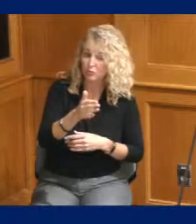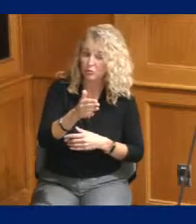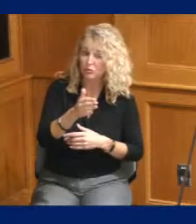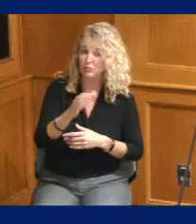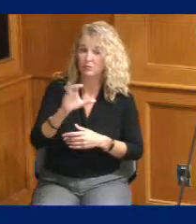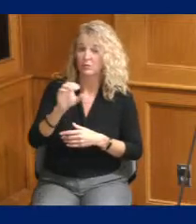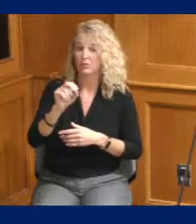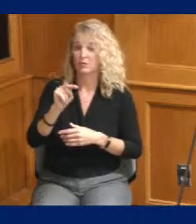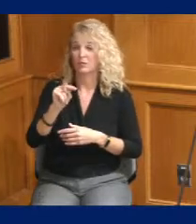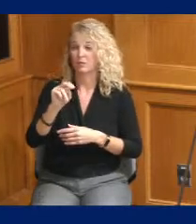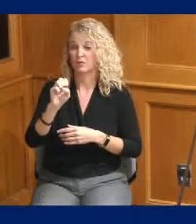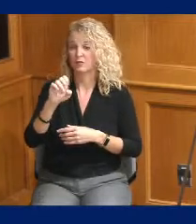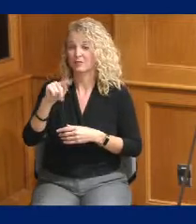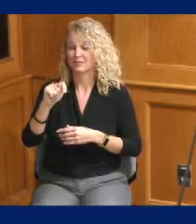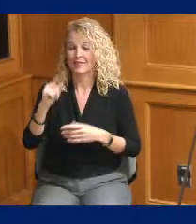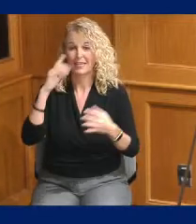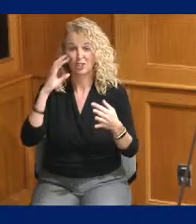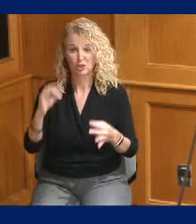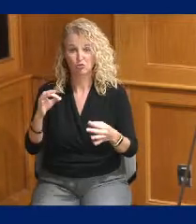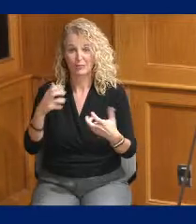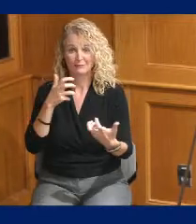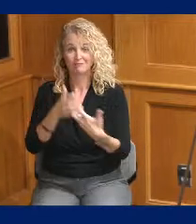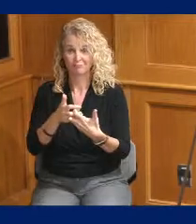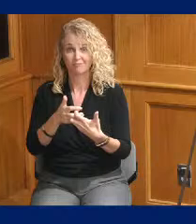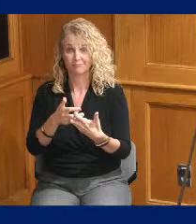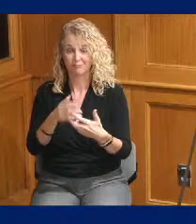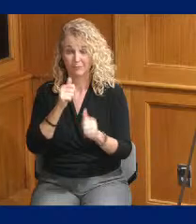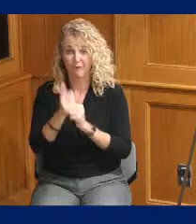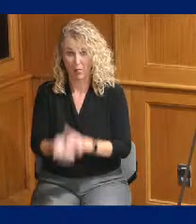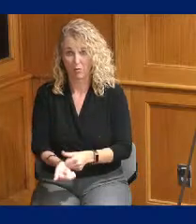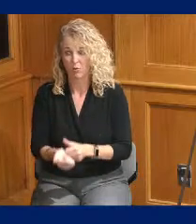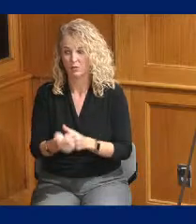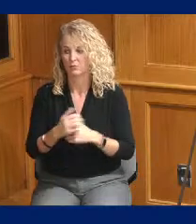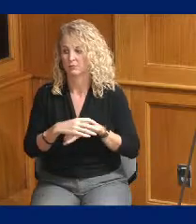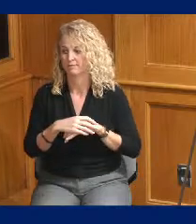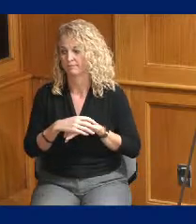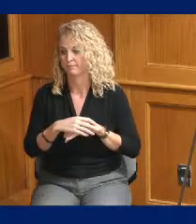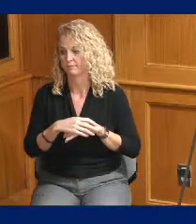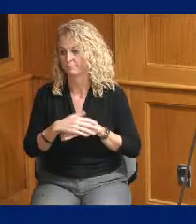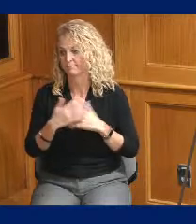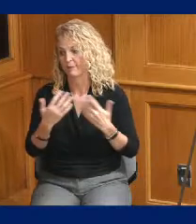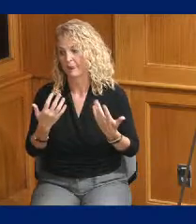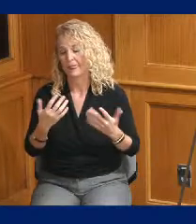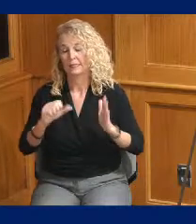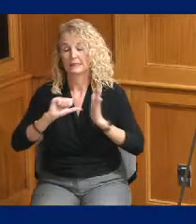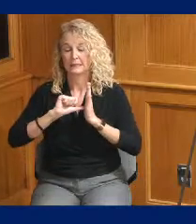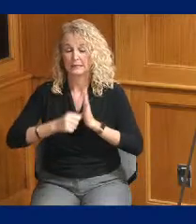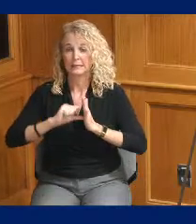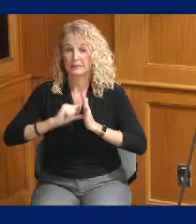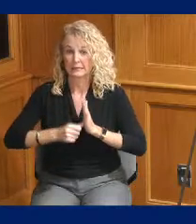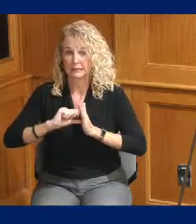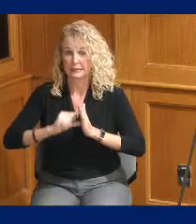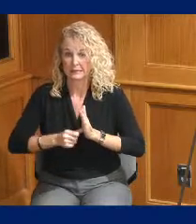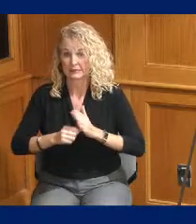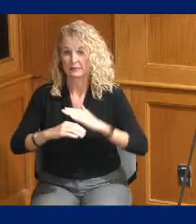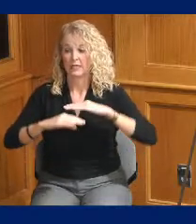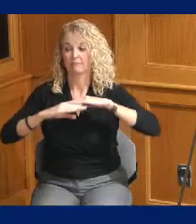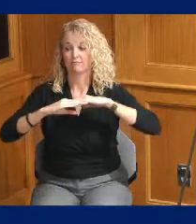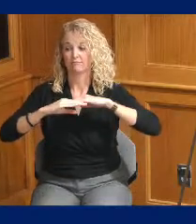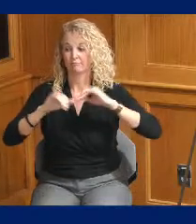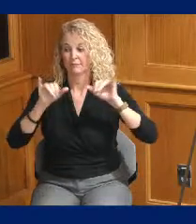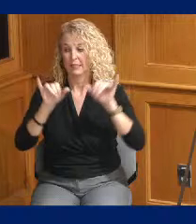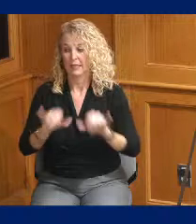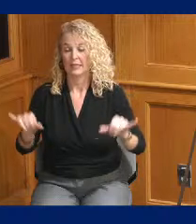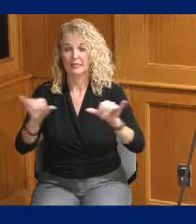decree compliance, I think we've hit on that several times today. As well as, I can't stress it enough, this consistency with